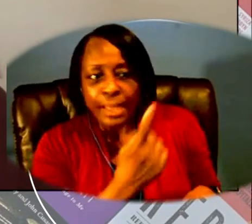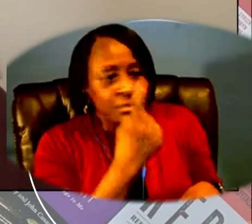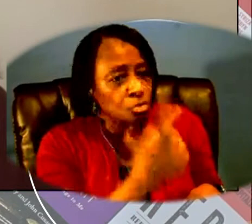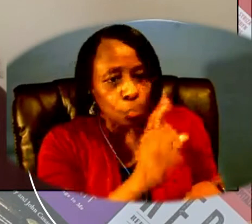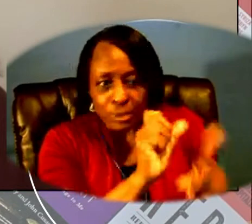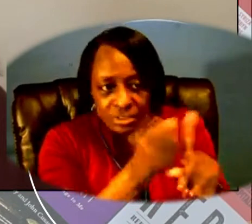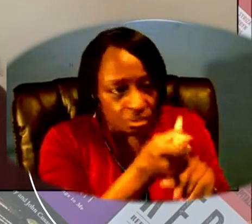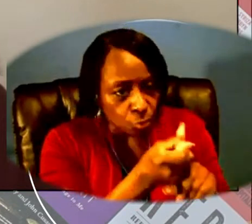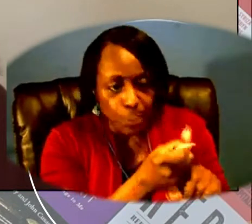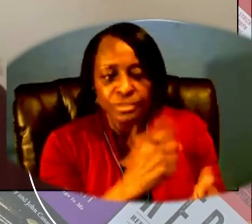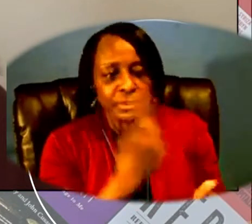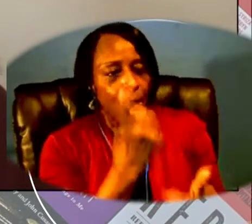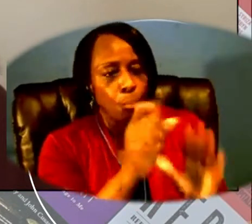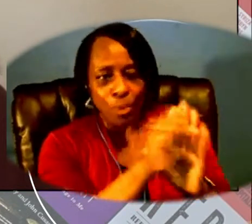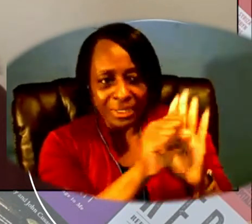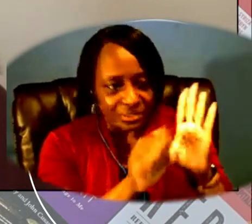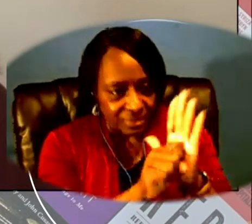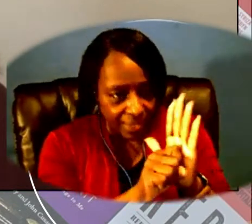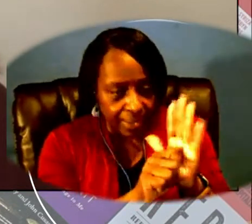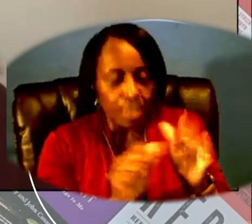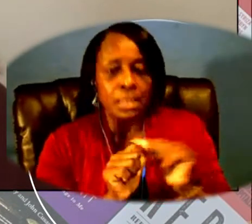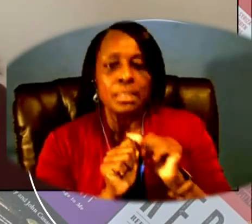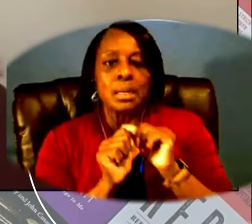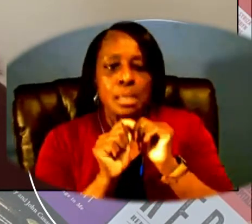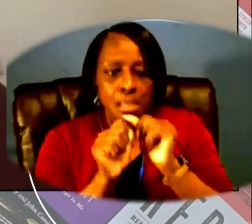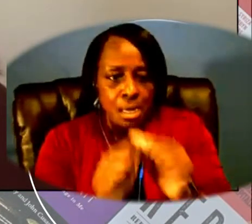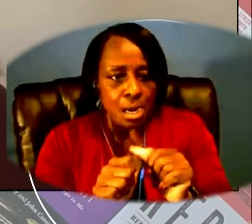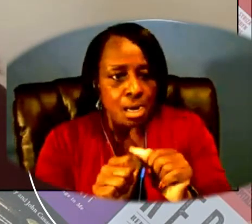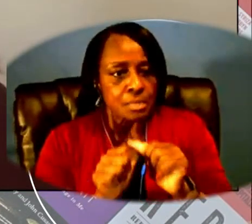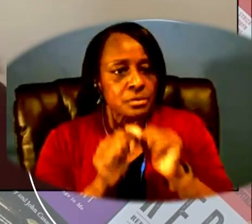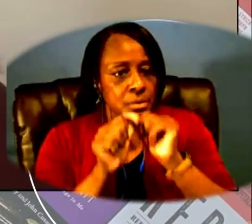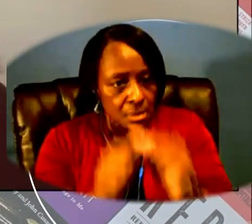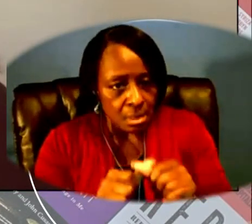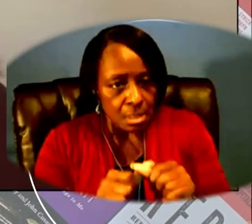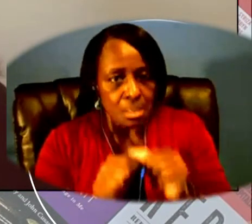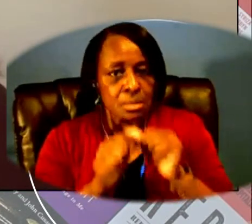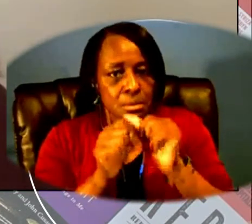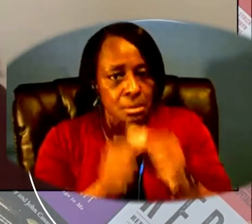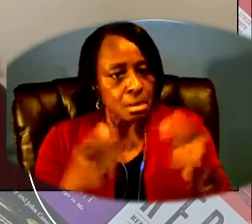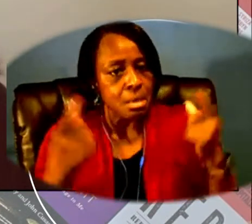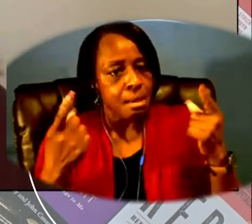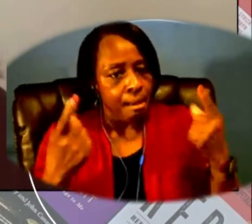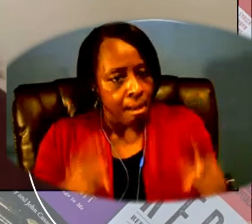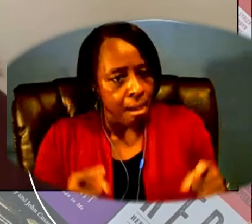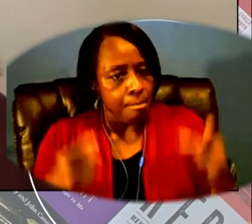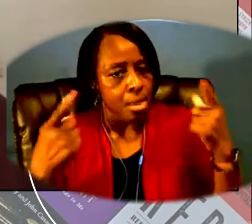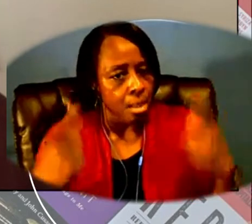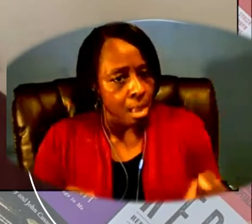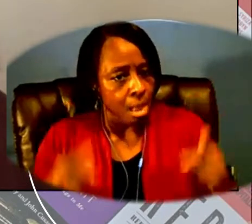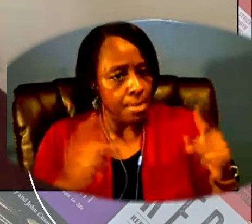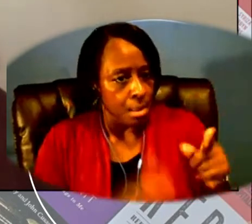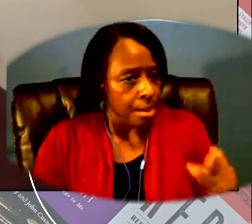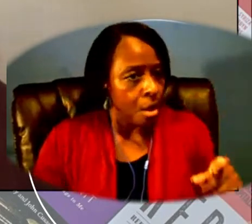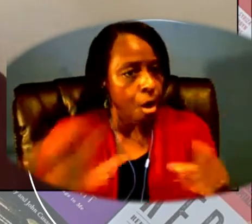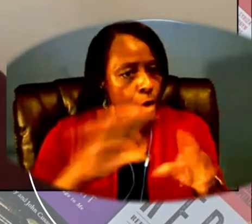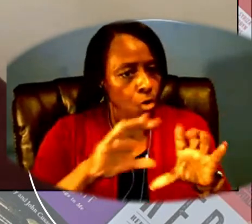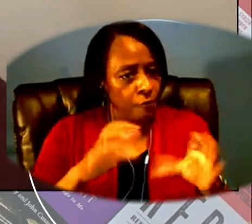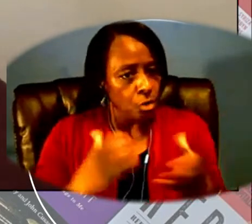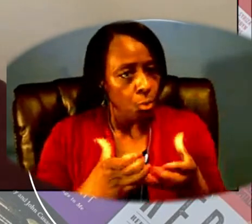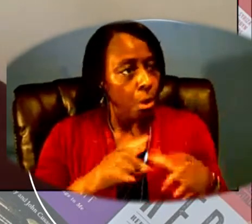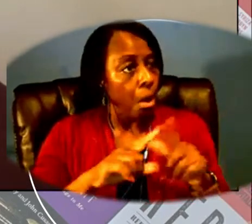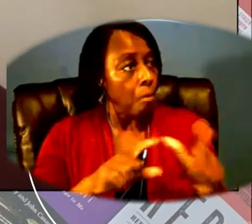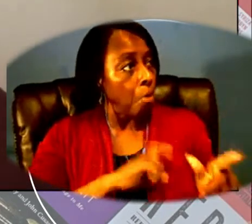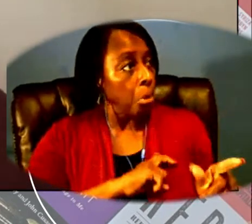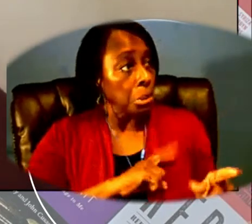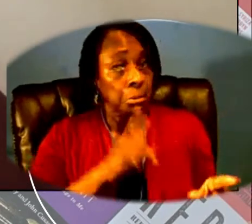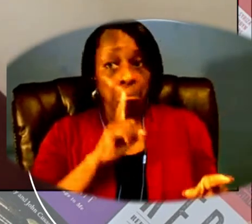just one state. This is a constant narrative that keeps playing out, and they're still saying, but we're doing